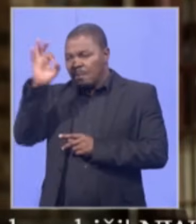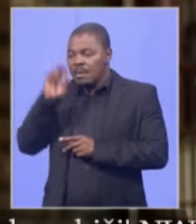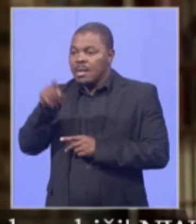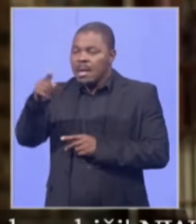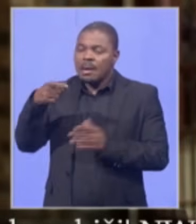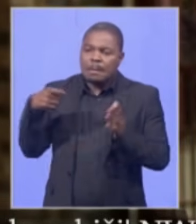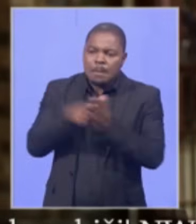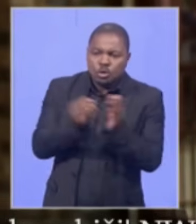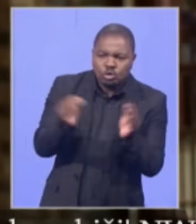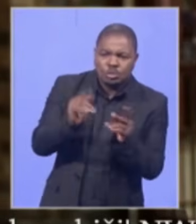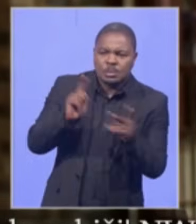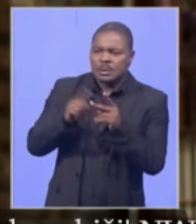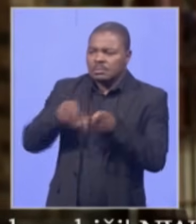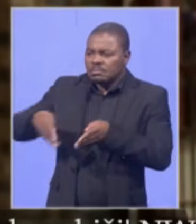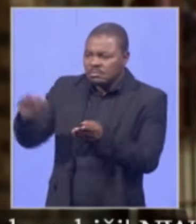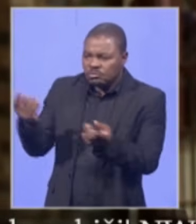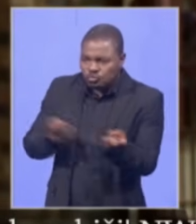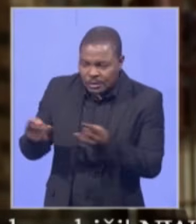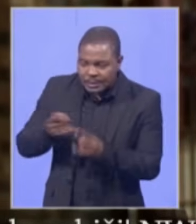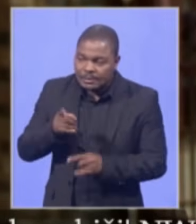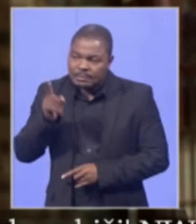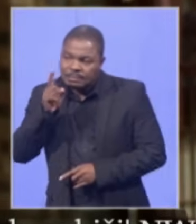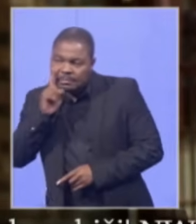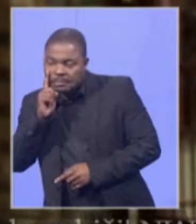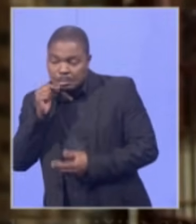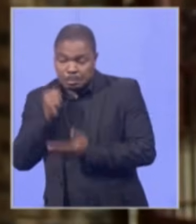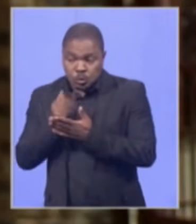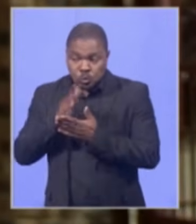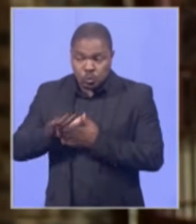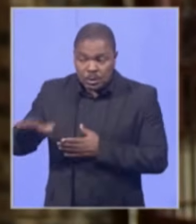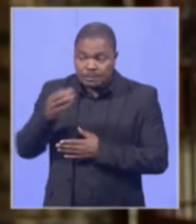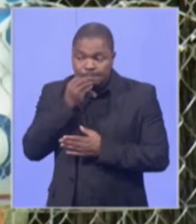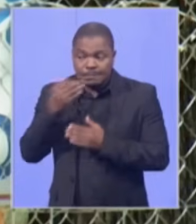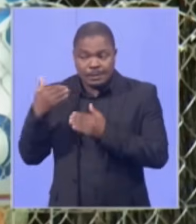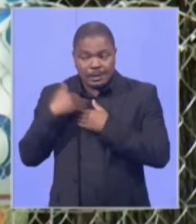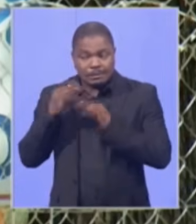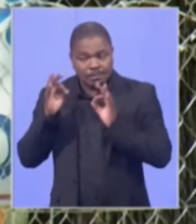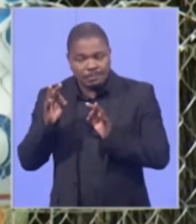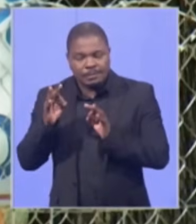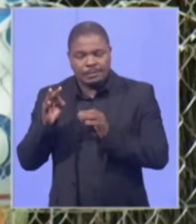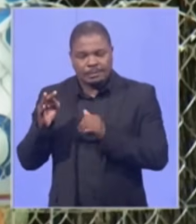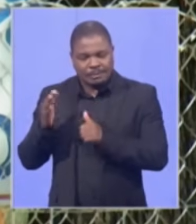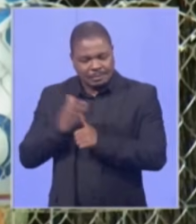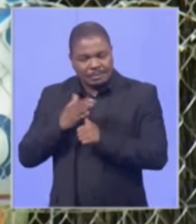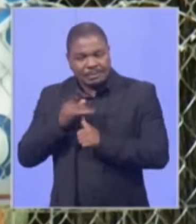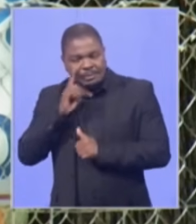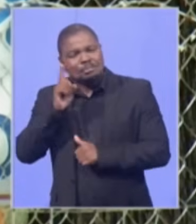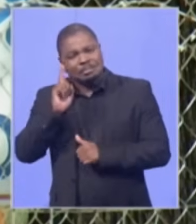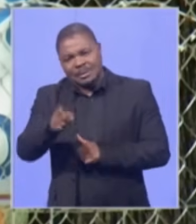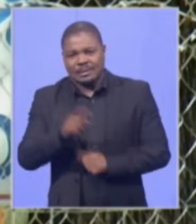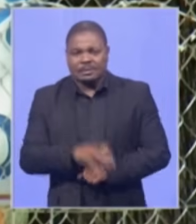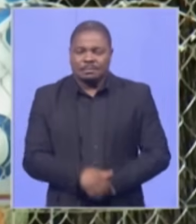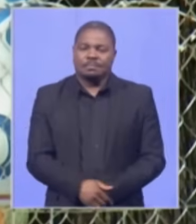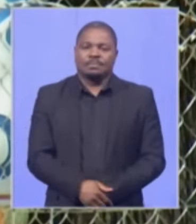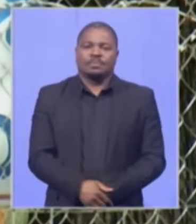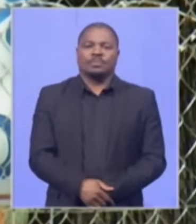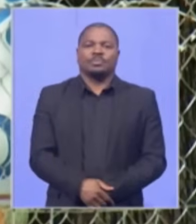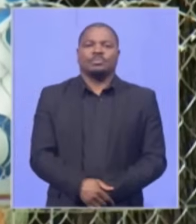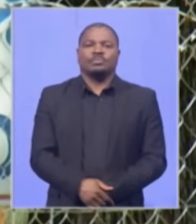rekisa mo mebileng go netefatsa fa dijo di sireletsegile. Thabiso Moss, SABC